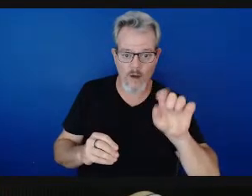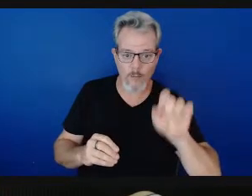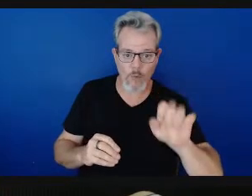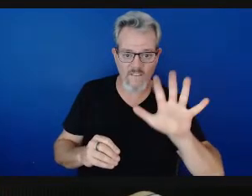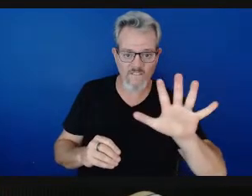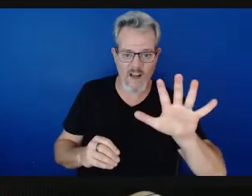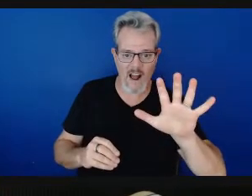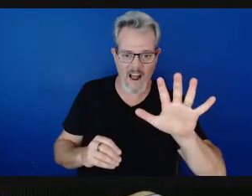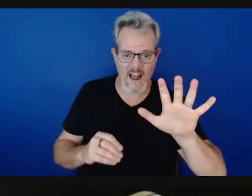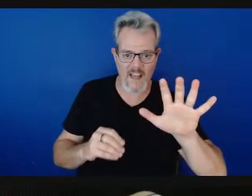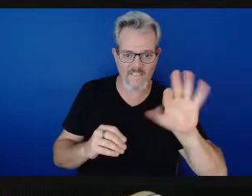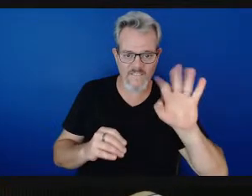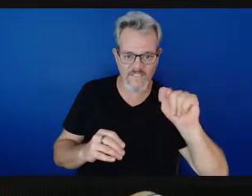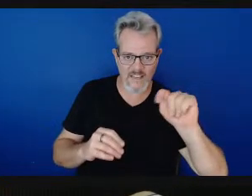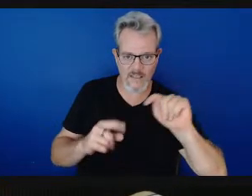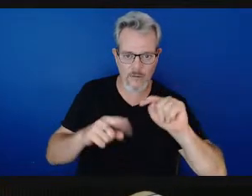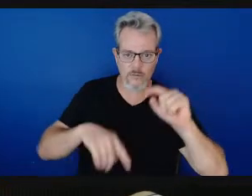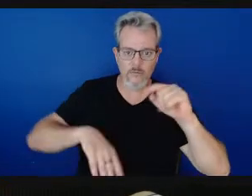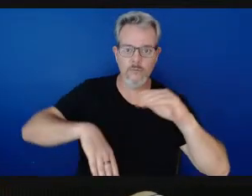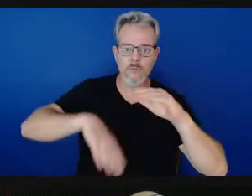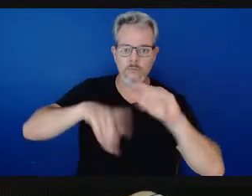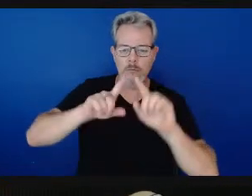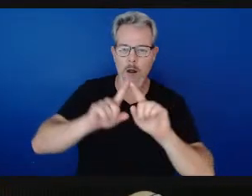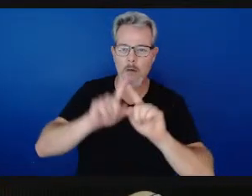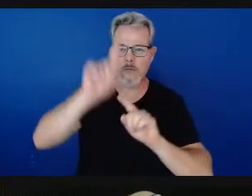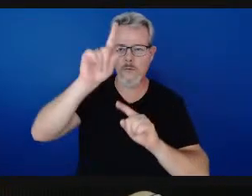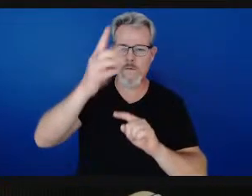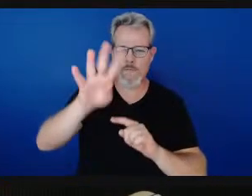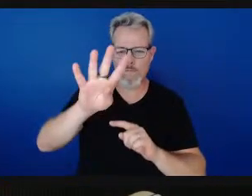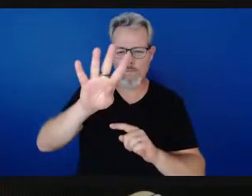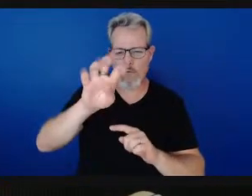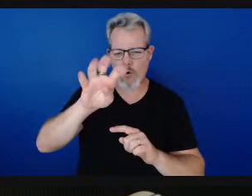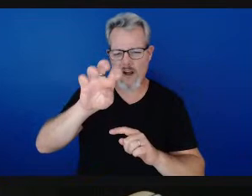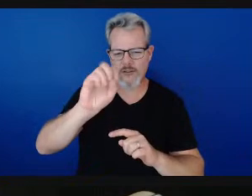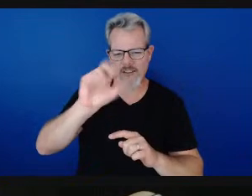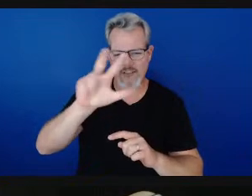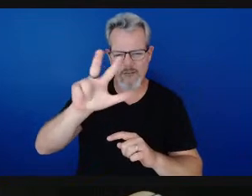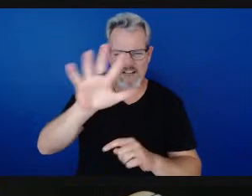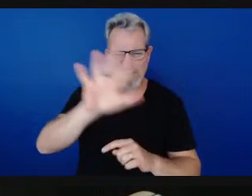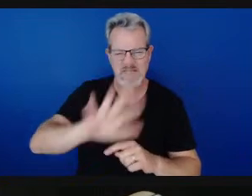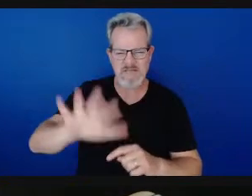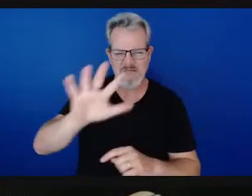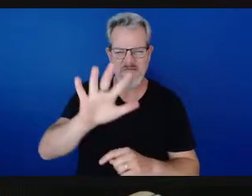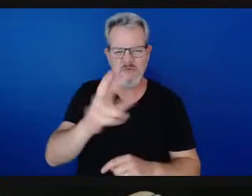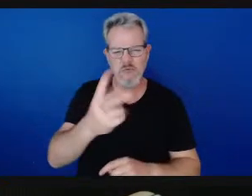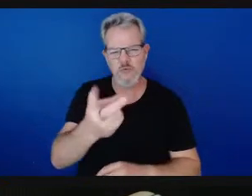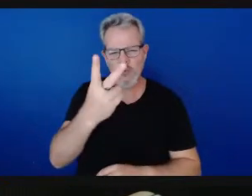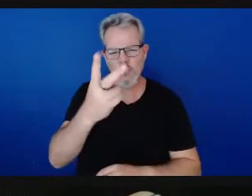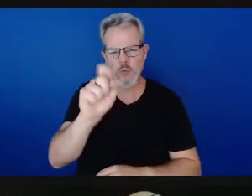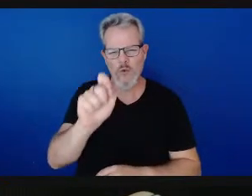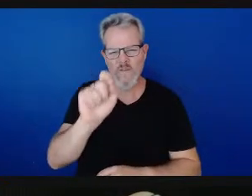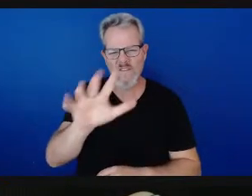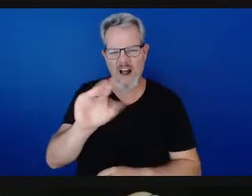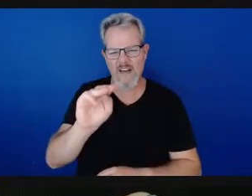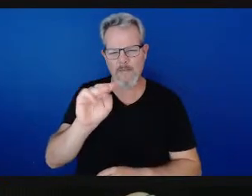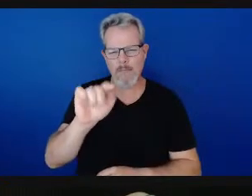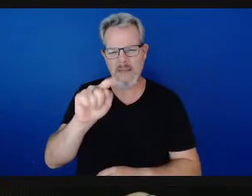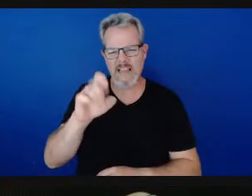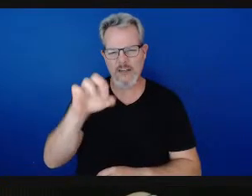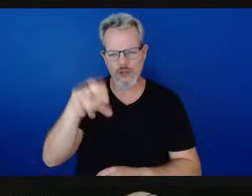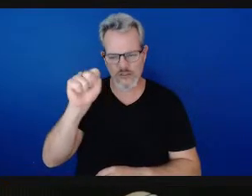to 403-ish. So now we're looking at 2.5 meters. That's closer to 7 feet or so